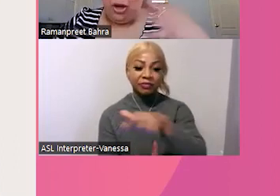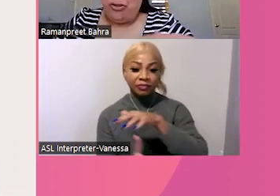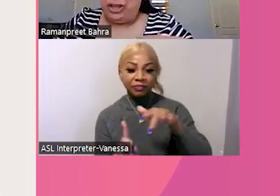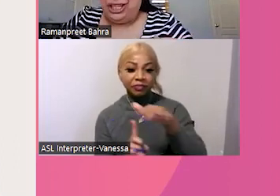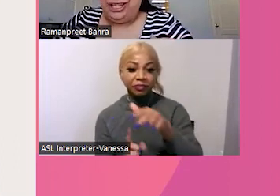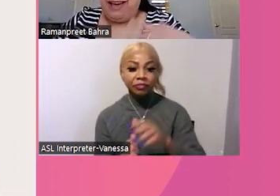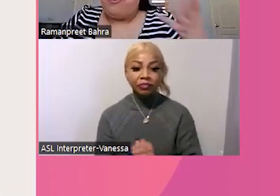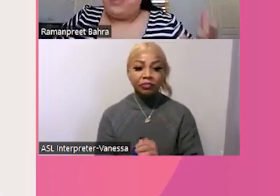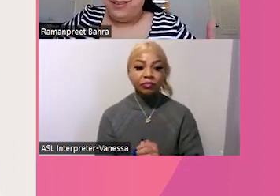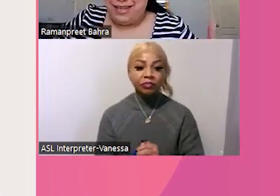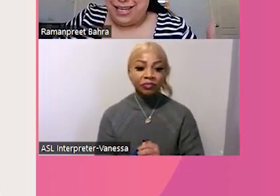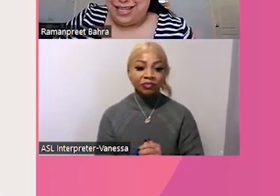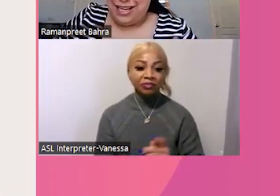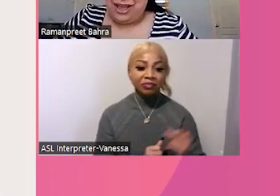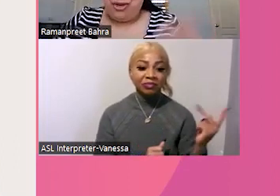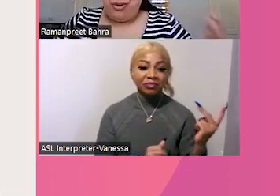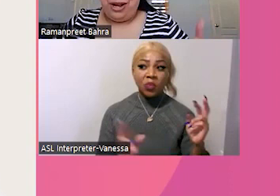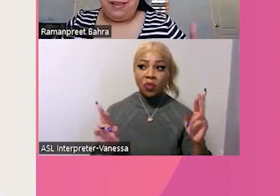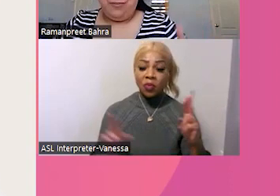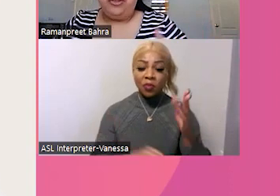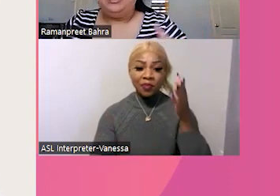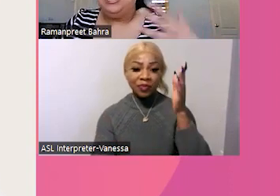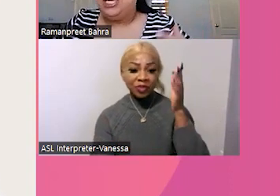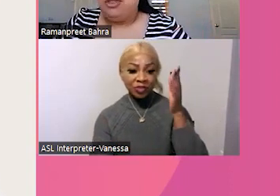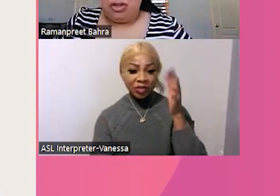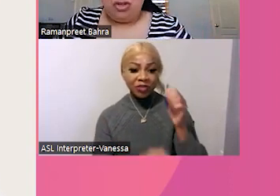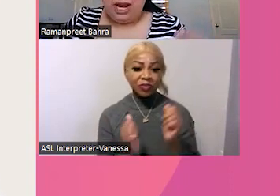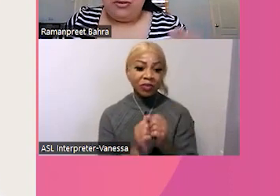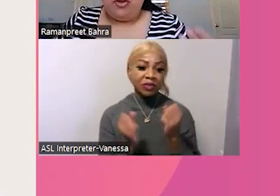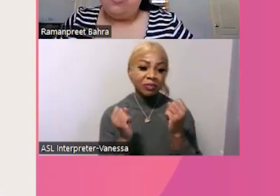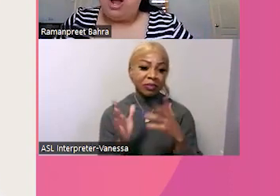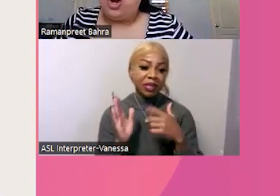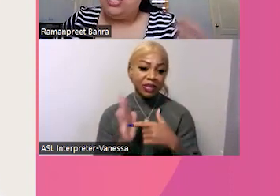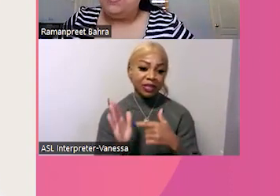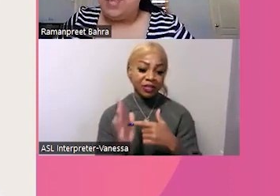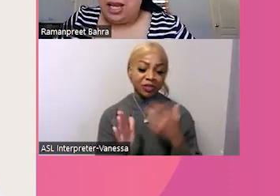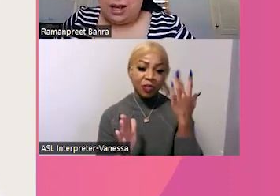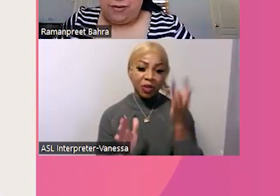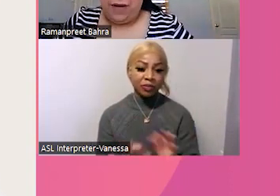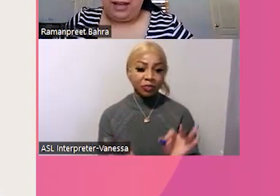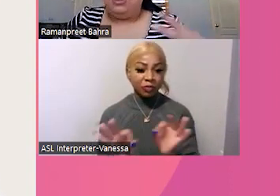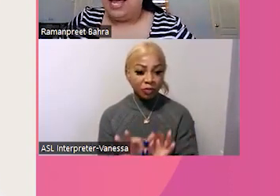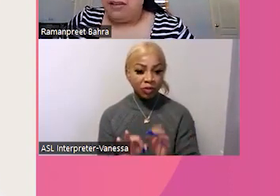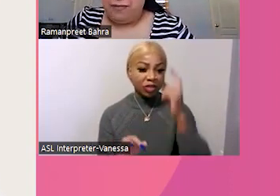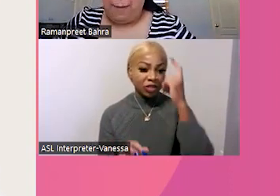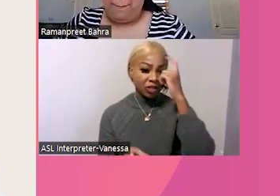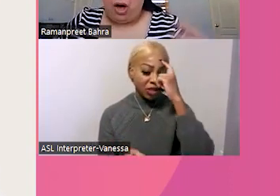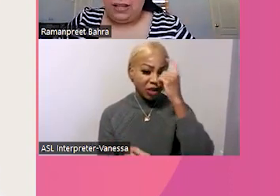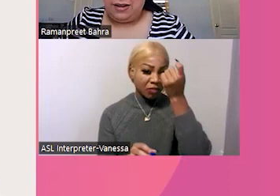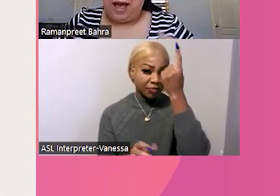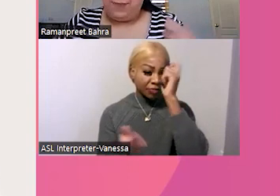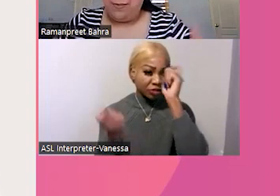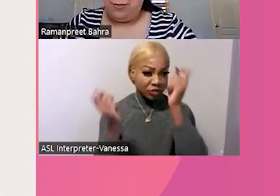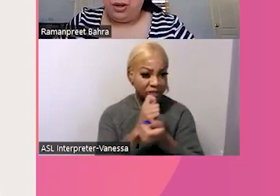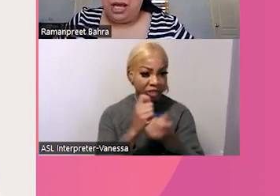We hopefully have presented through our examples the need to transform our understanding of fat life, fat bodies,